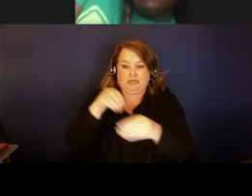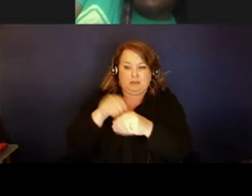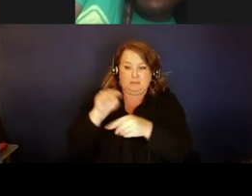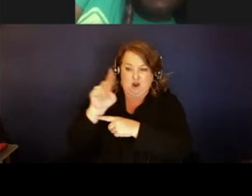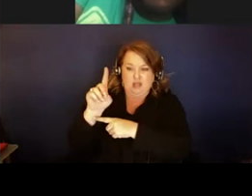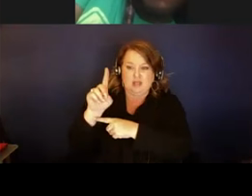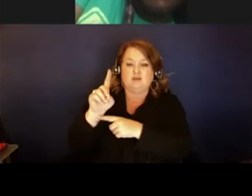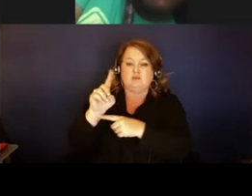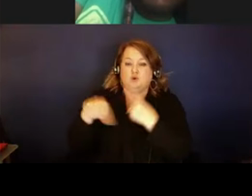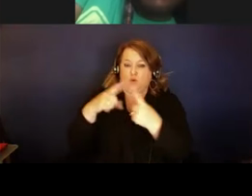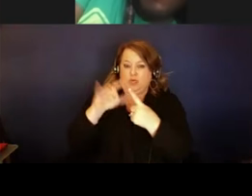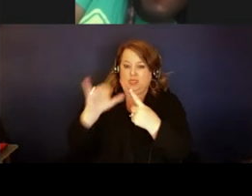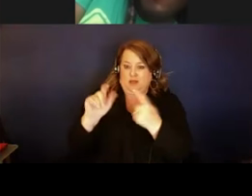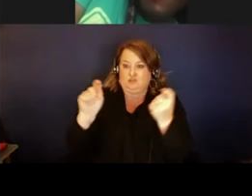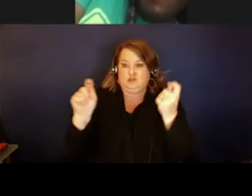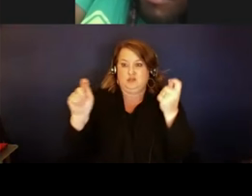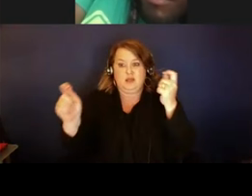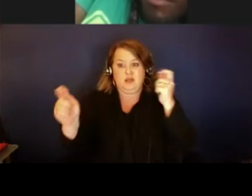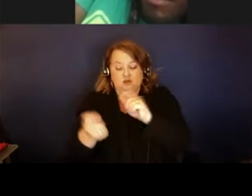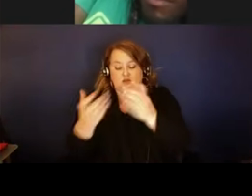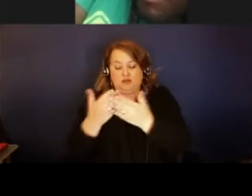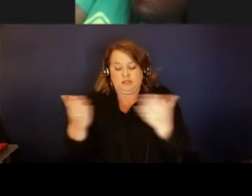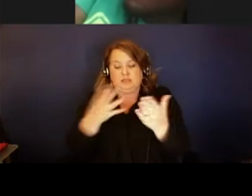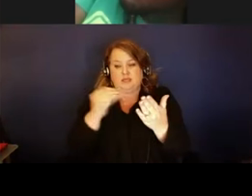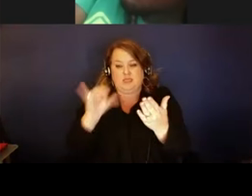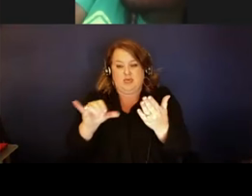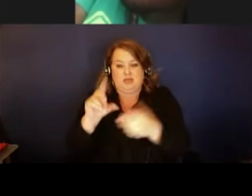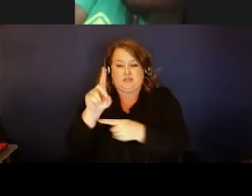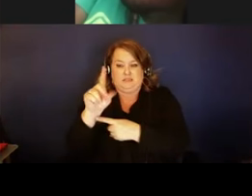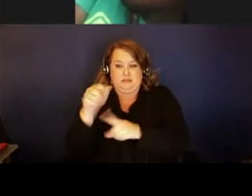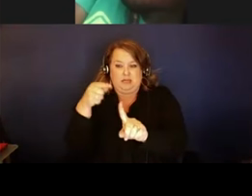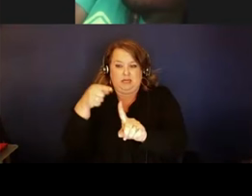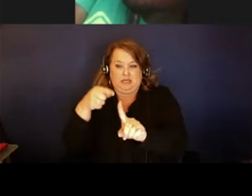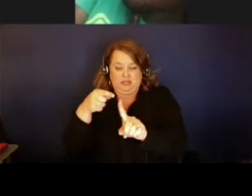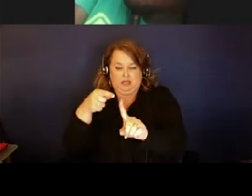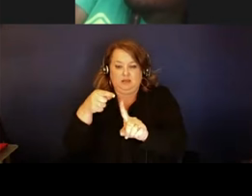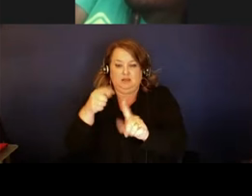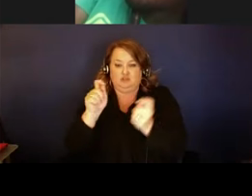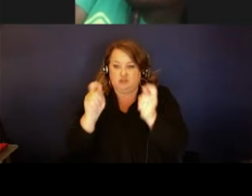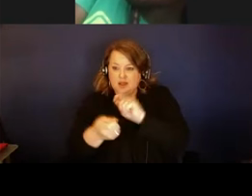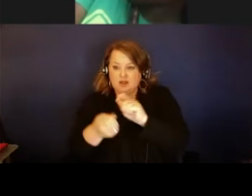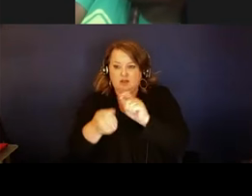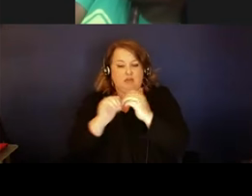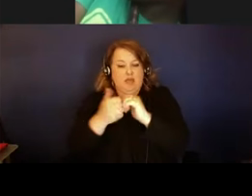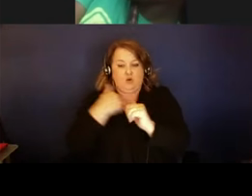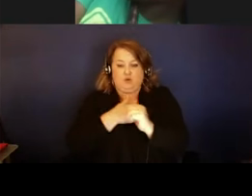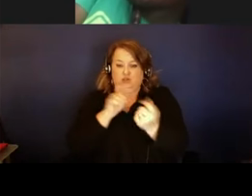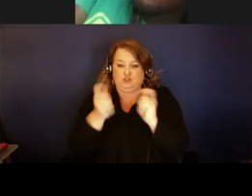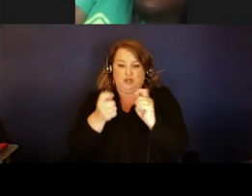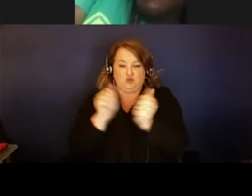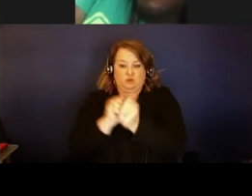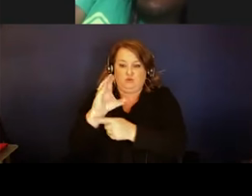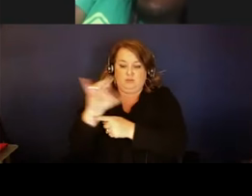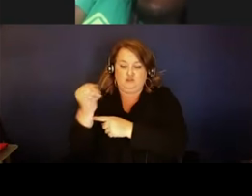in particular, and including that lens of disability and everything that we do when we're looking at how we reform the criminal justice